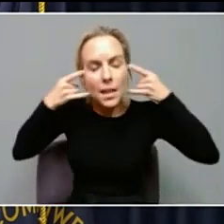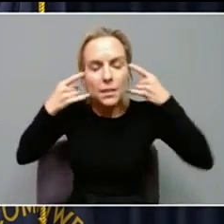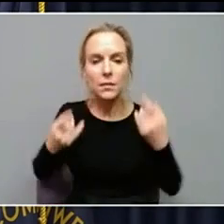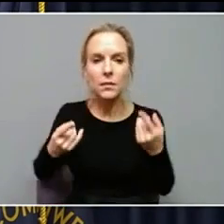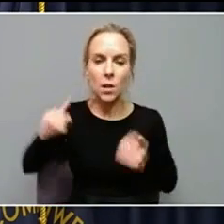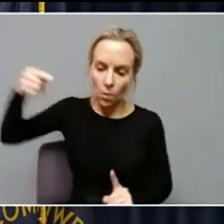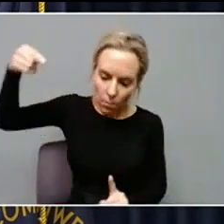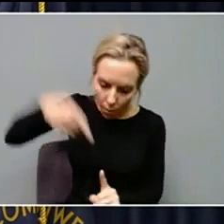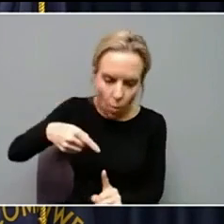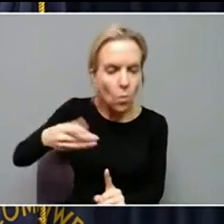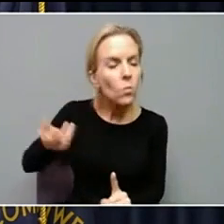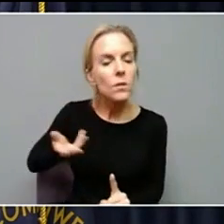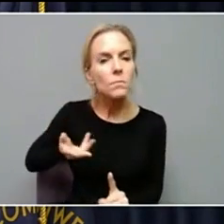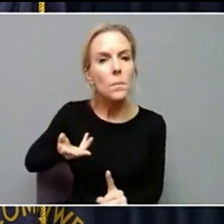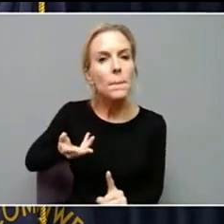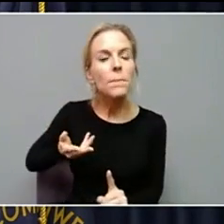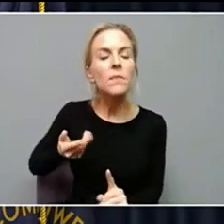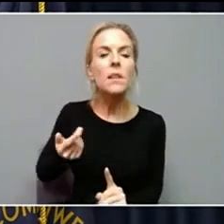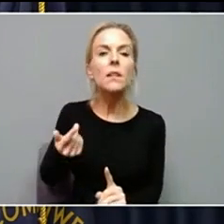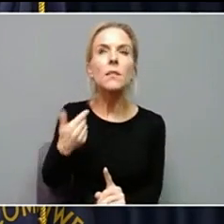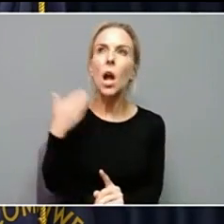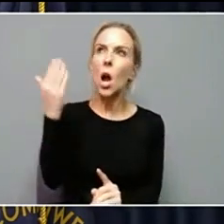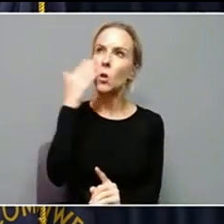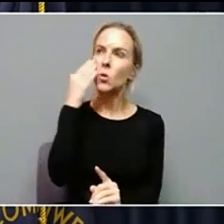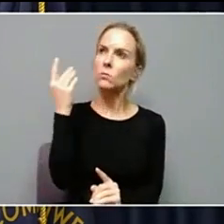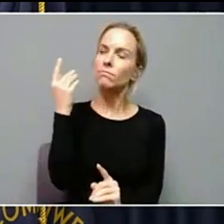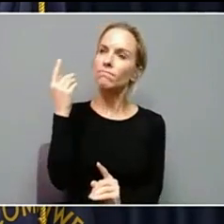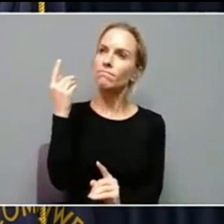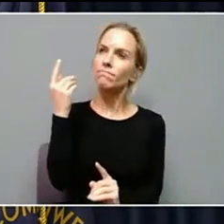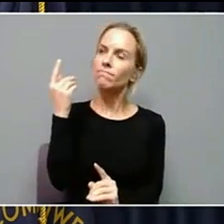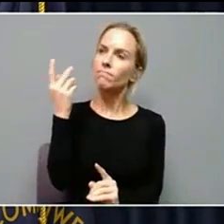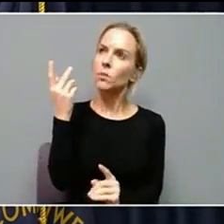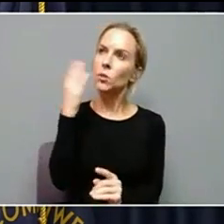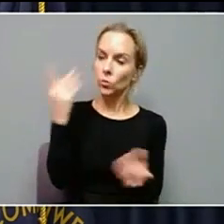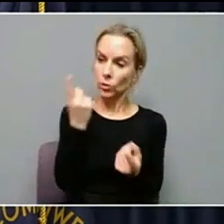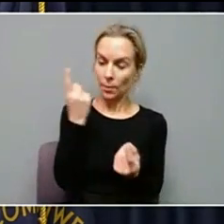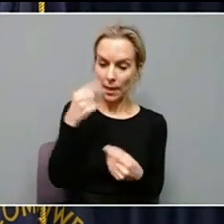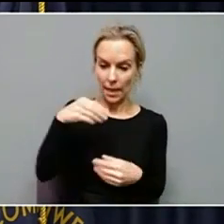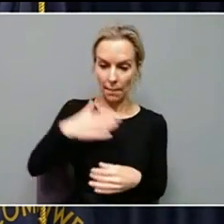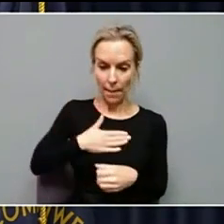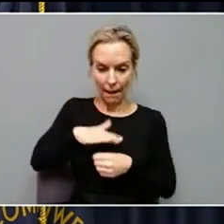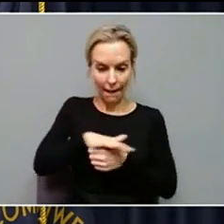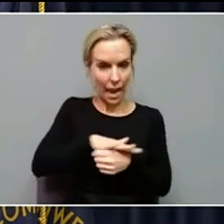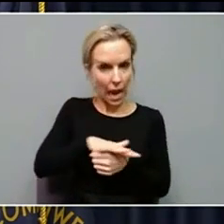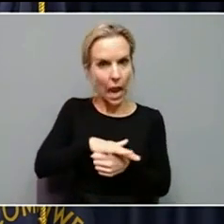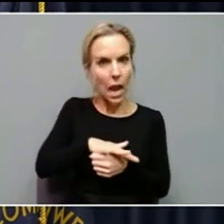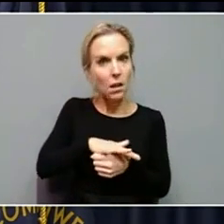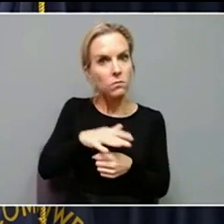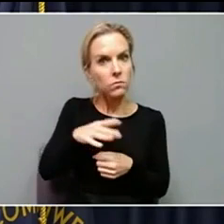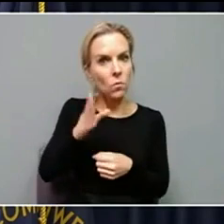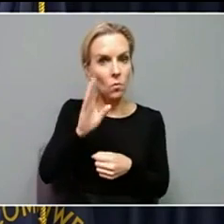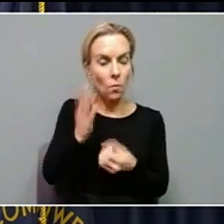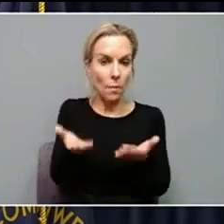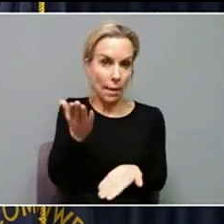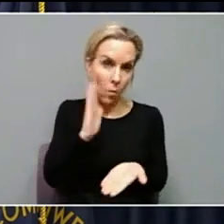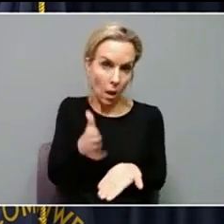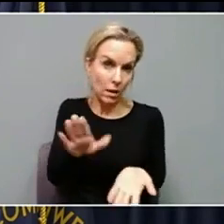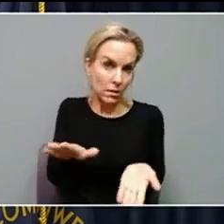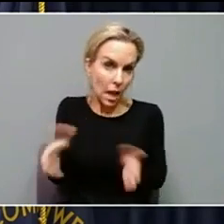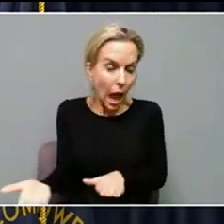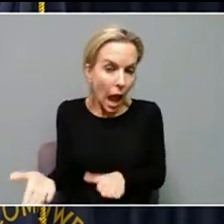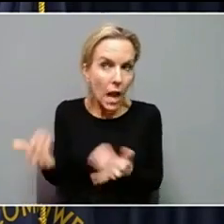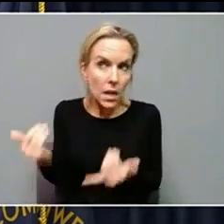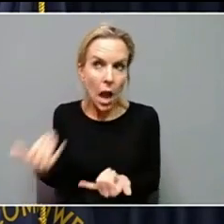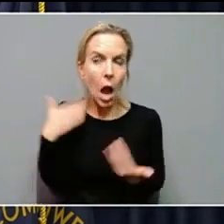say, if I knew somebody in my county was going to die today, might not know them, but if I